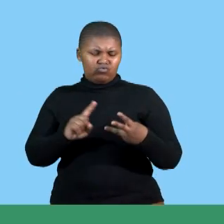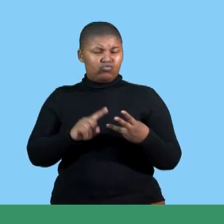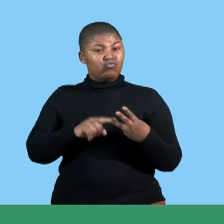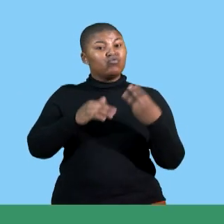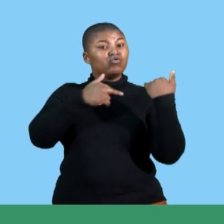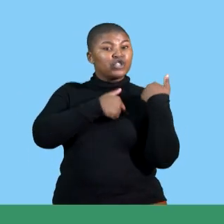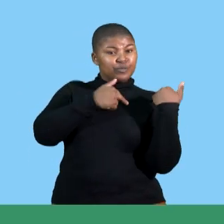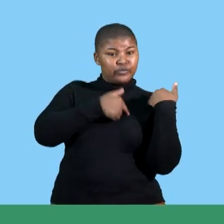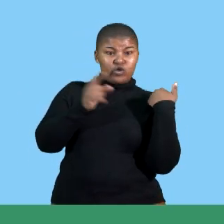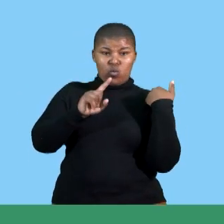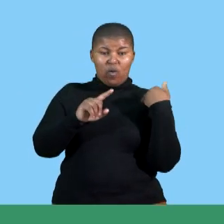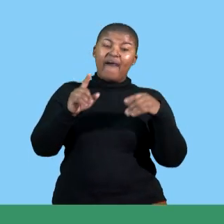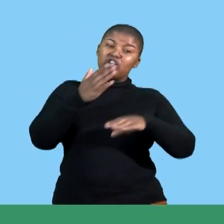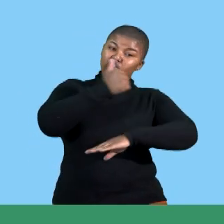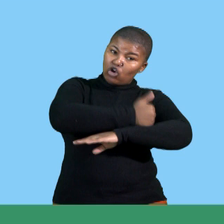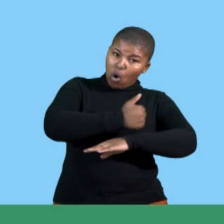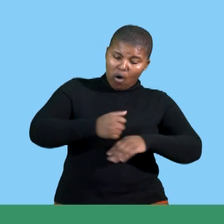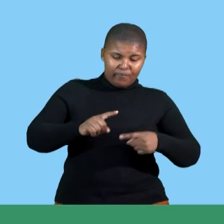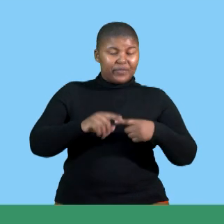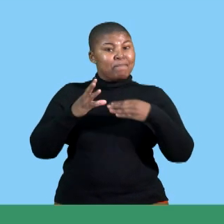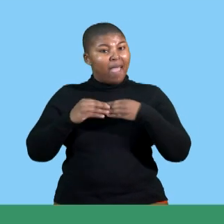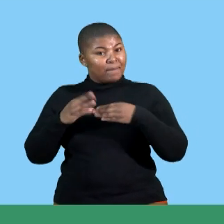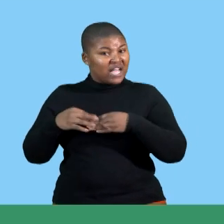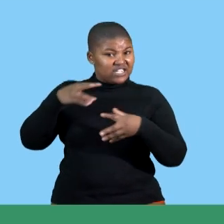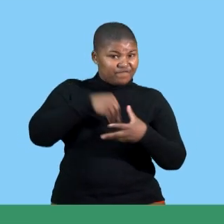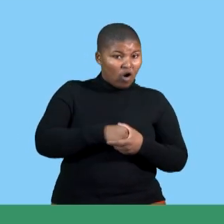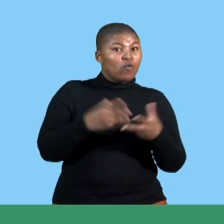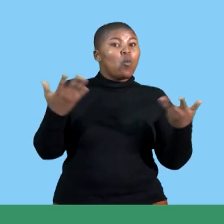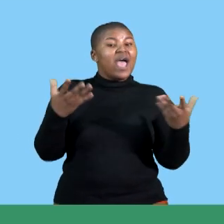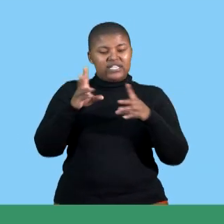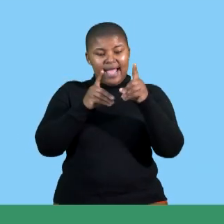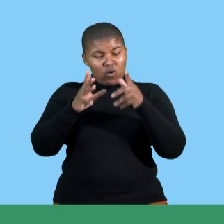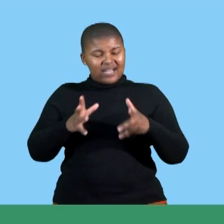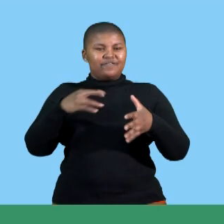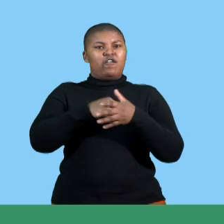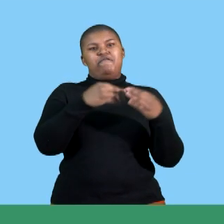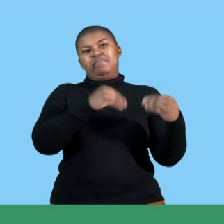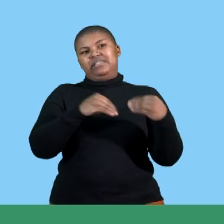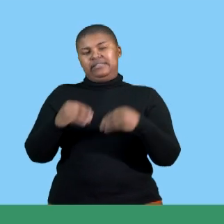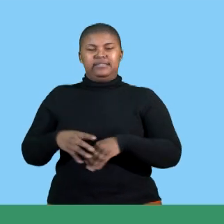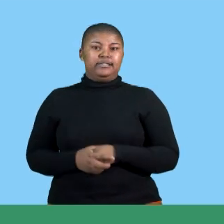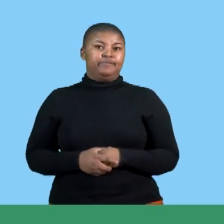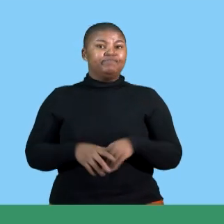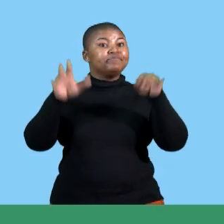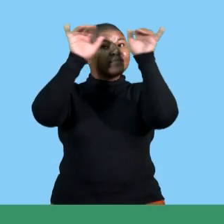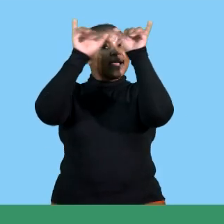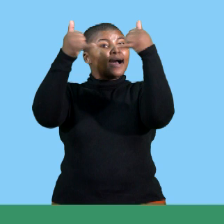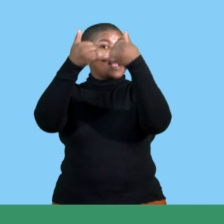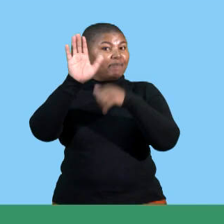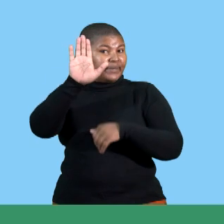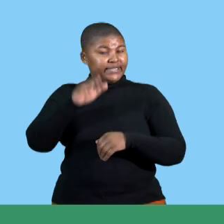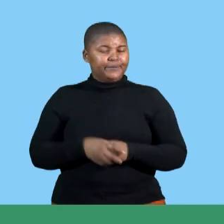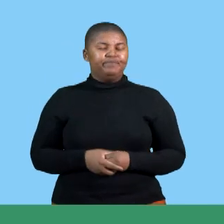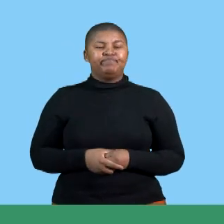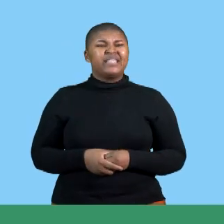shareholders, directors, and other stakeholders within the business. Another term that we came across with was